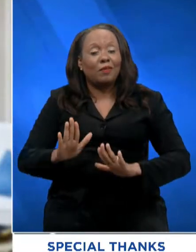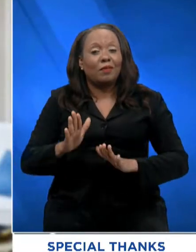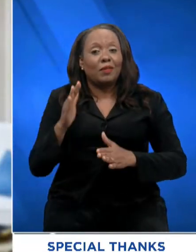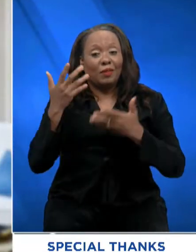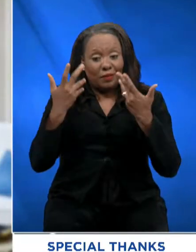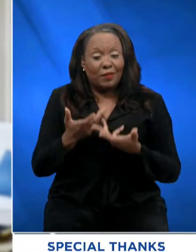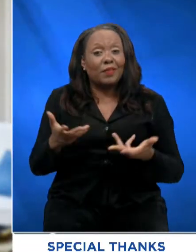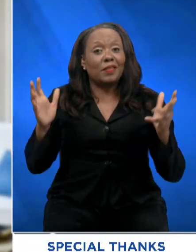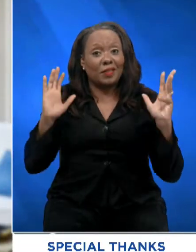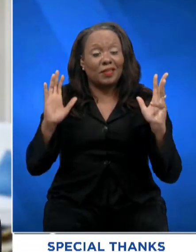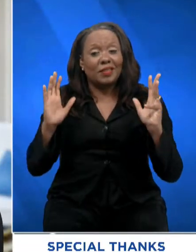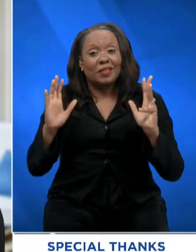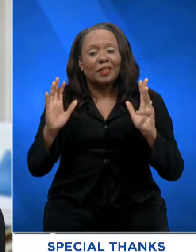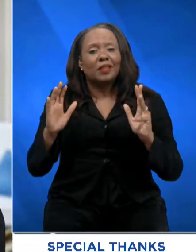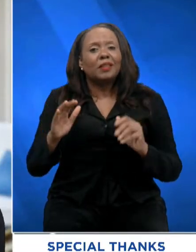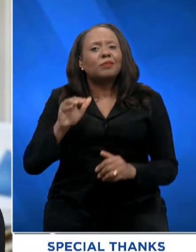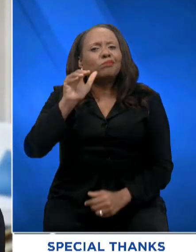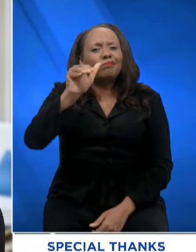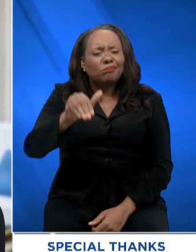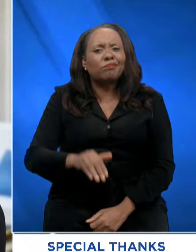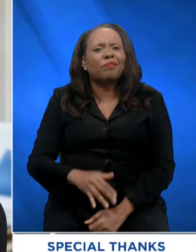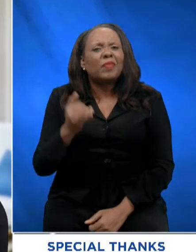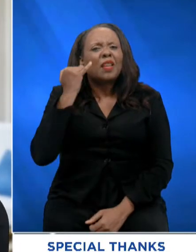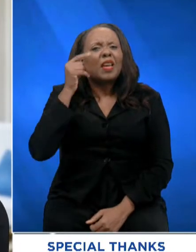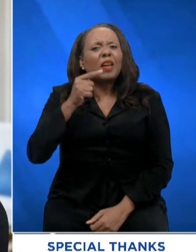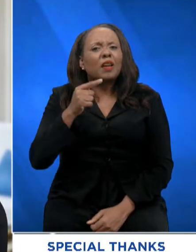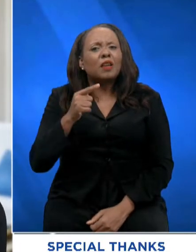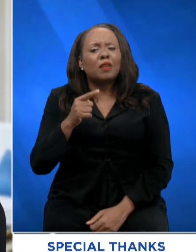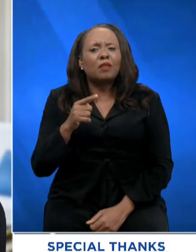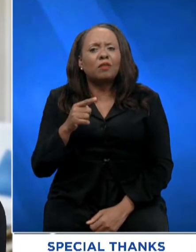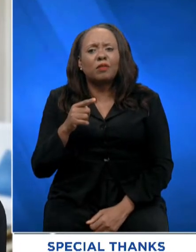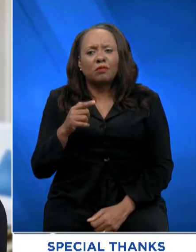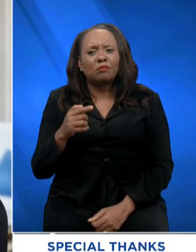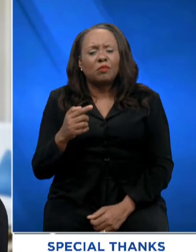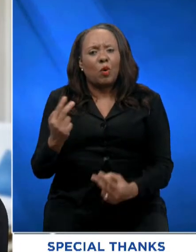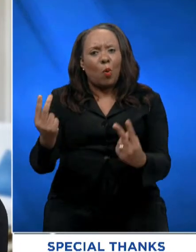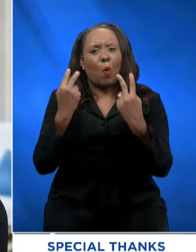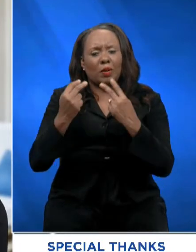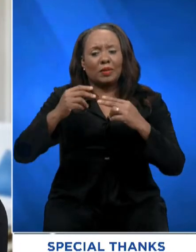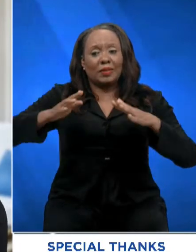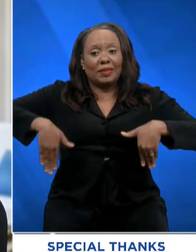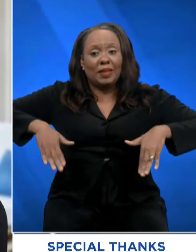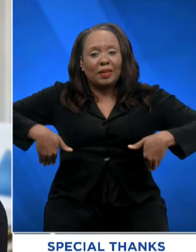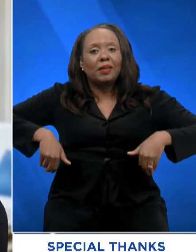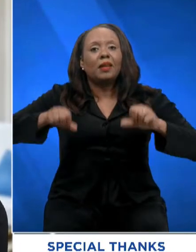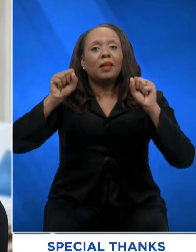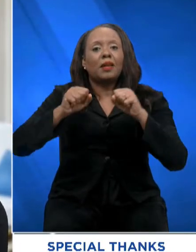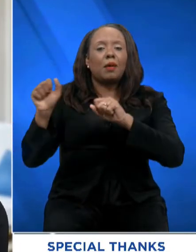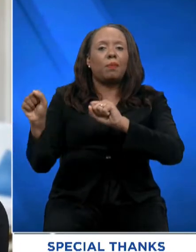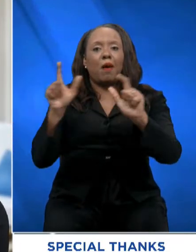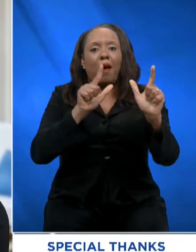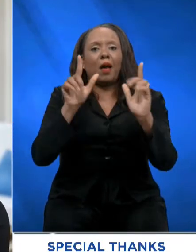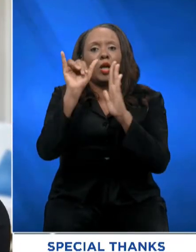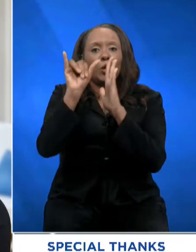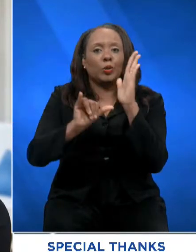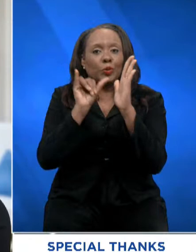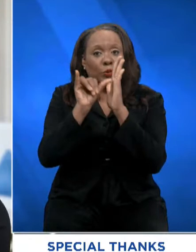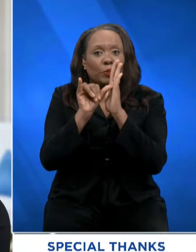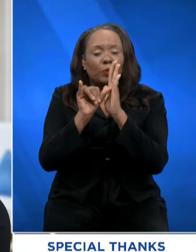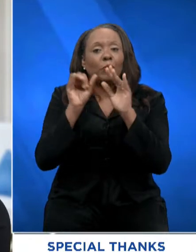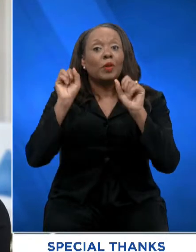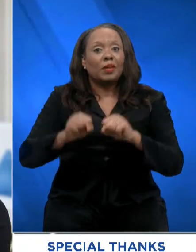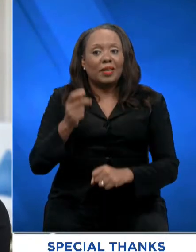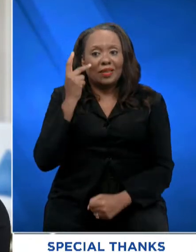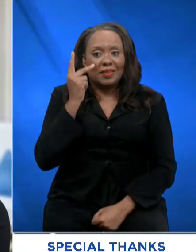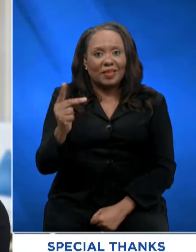want to remind those of you who might have joined us late that you can also go back to YouTube and see not only this particular